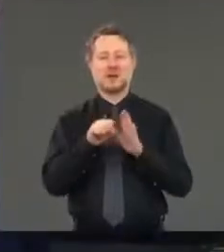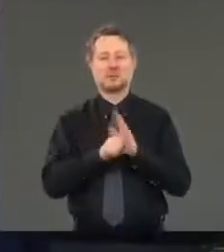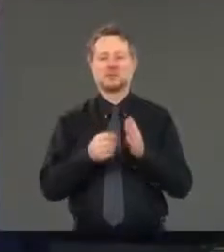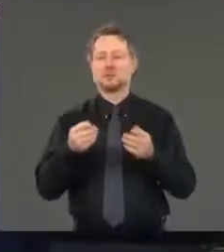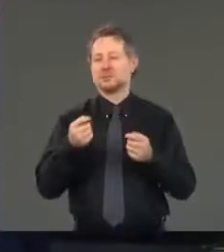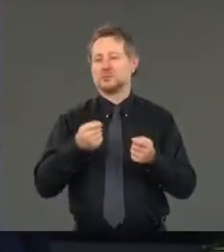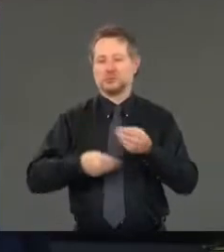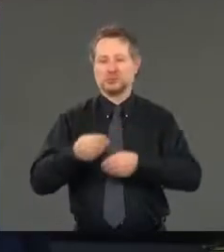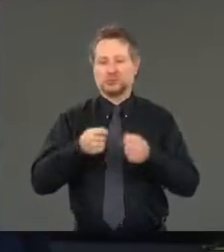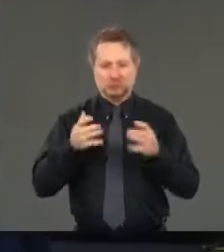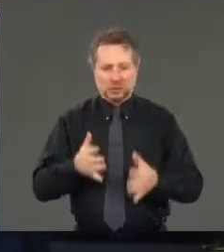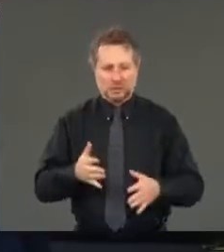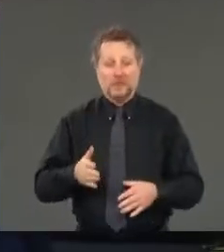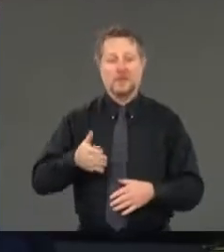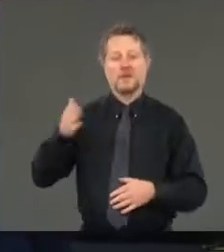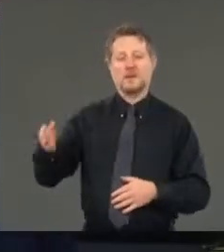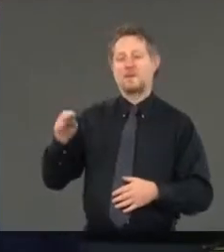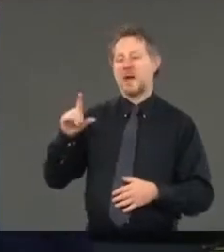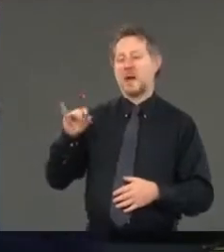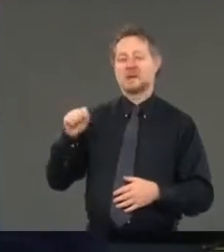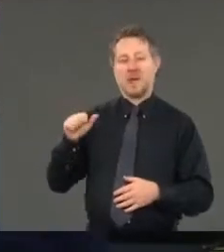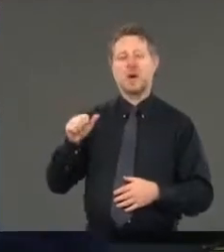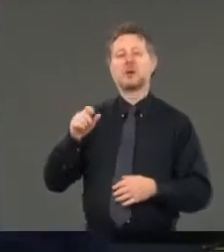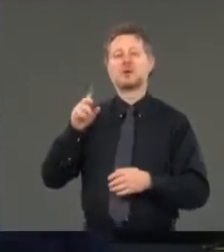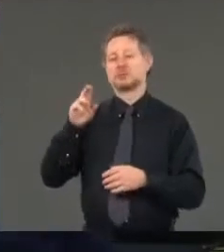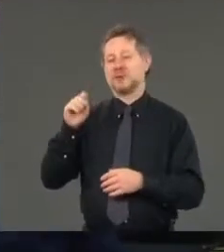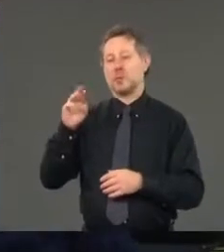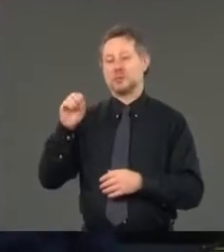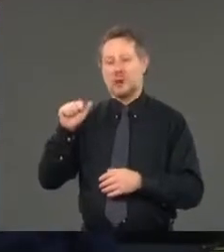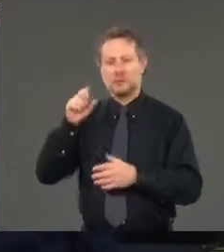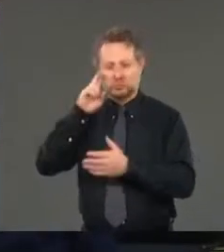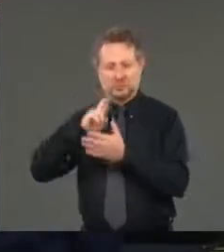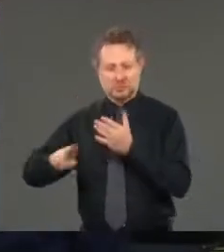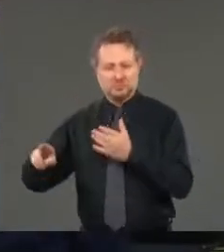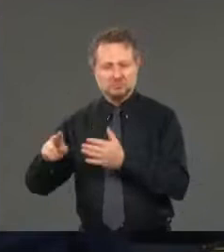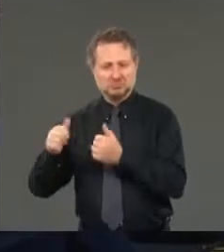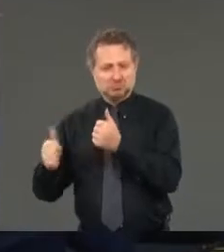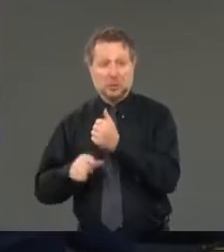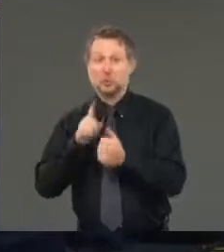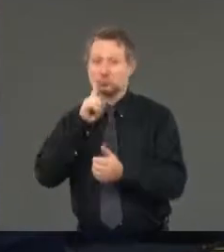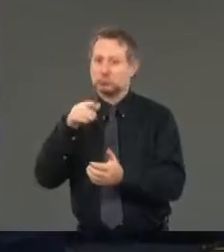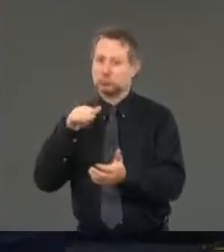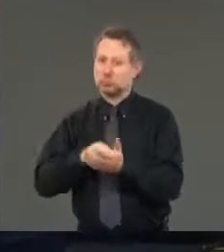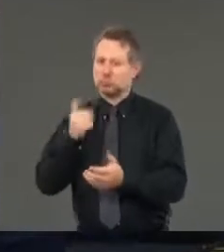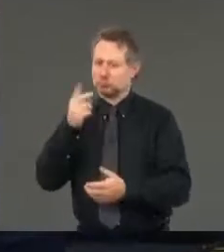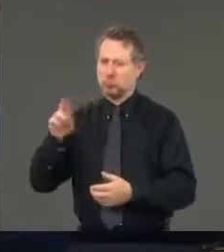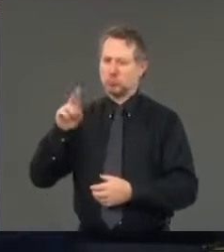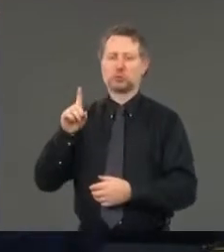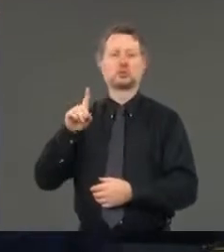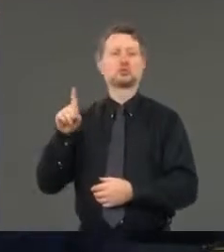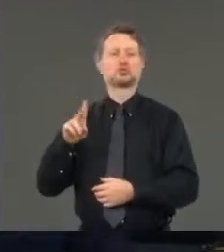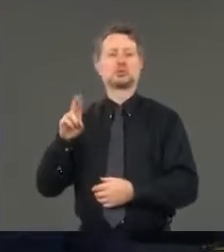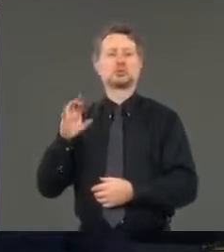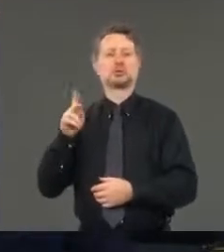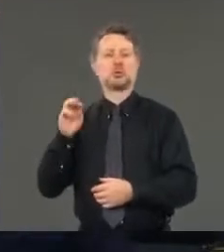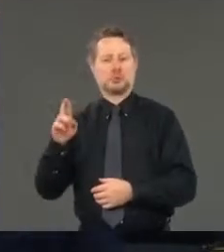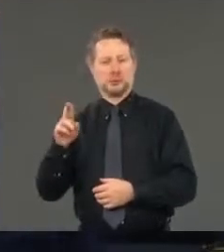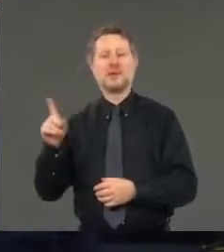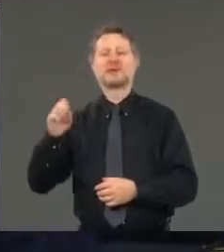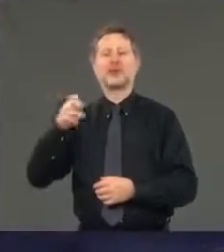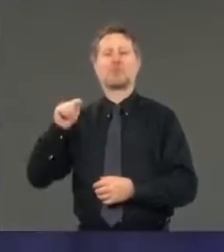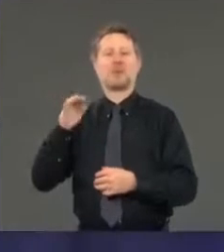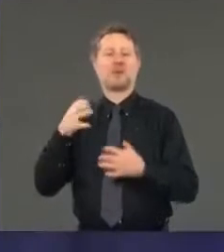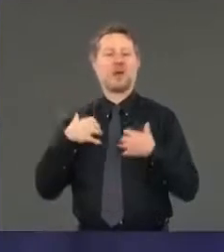Governor. To my far right, a real doctor, Howard Zucker, Commissioner of Health. Good morning to all of